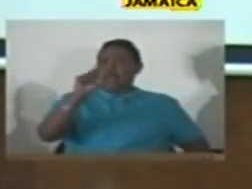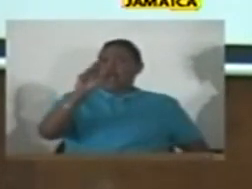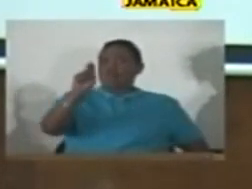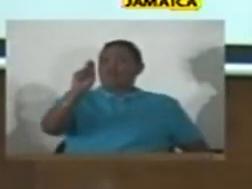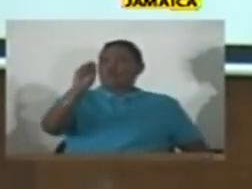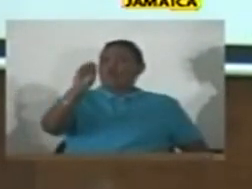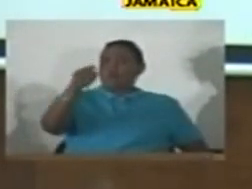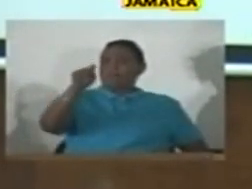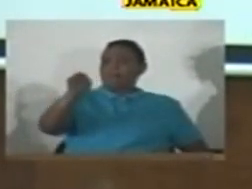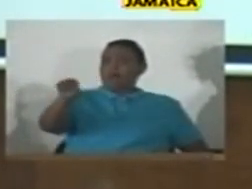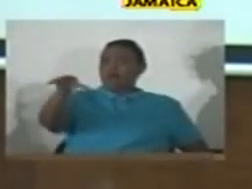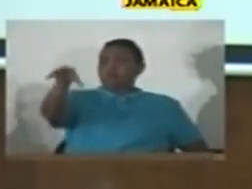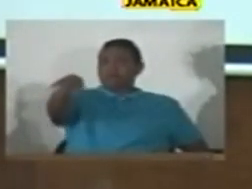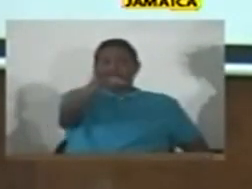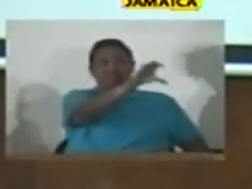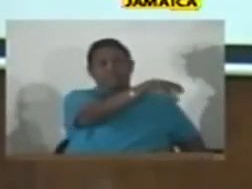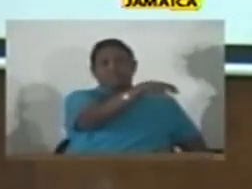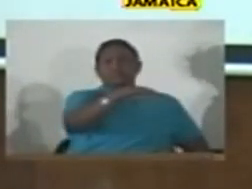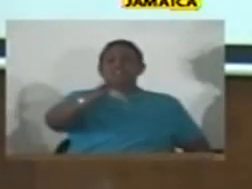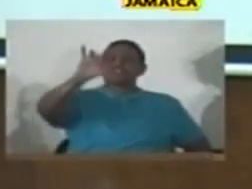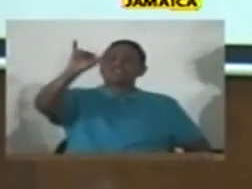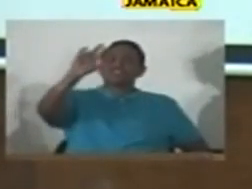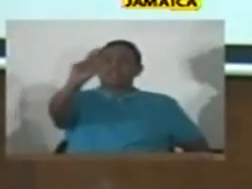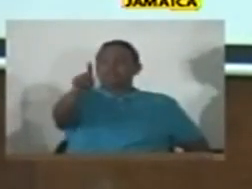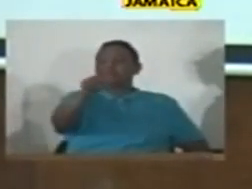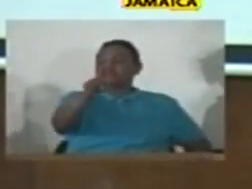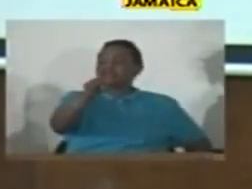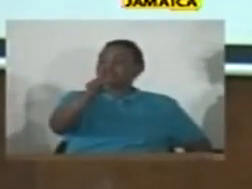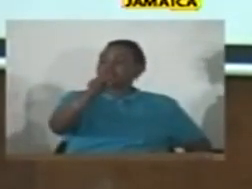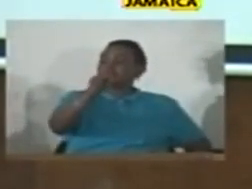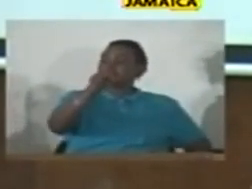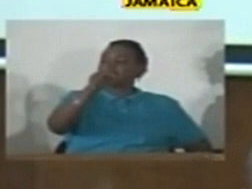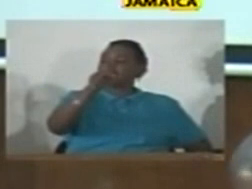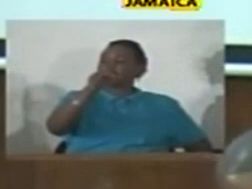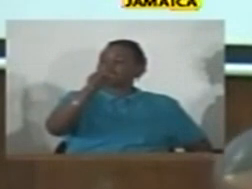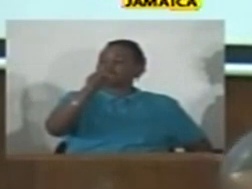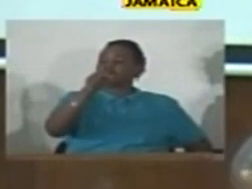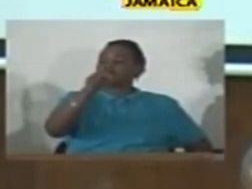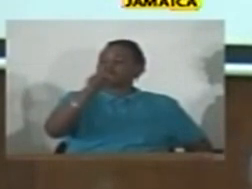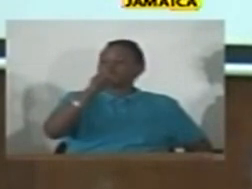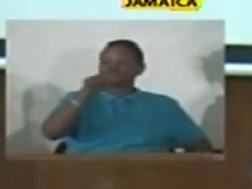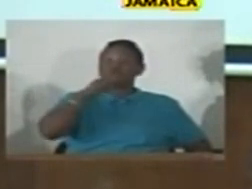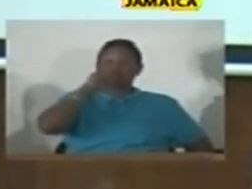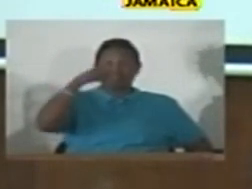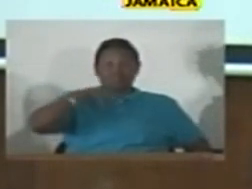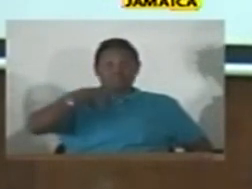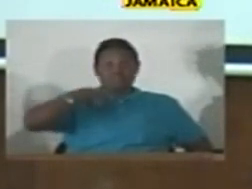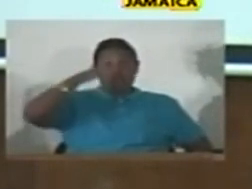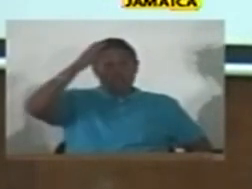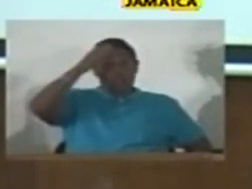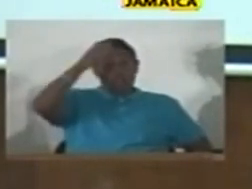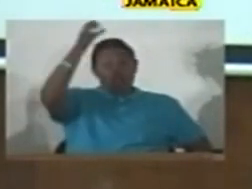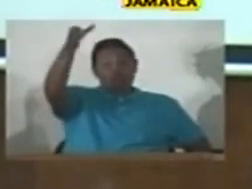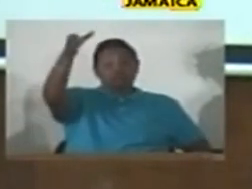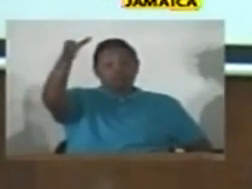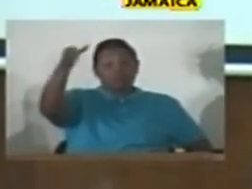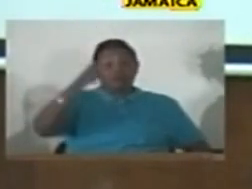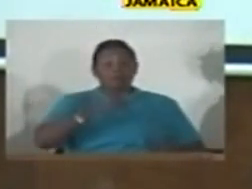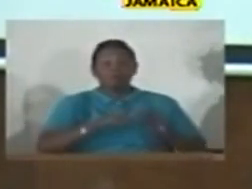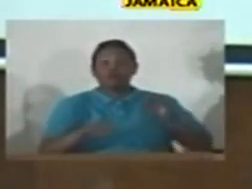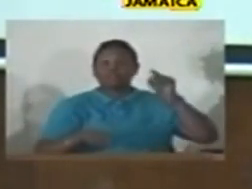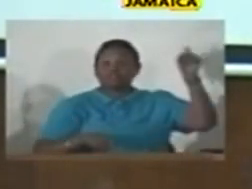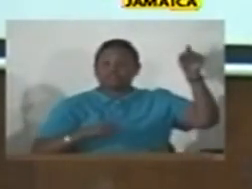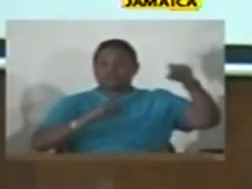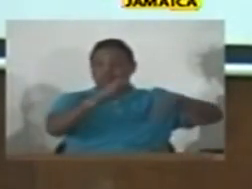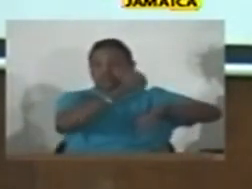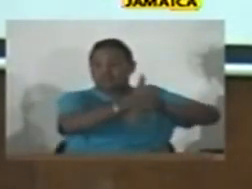agroparks, the JLP is the conceptualizer, but he is the